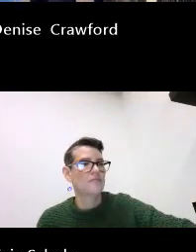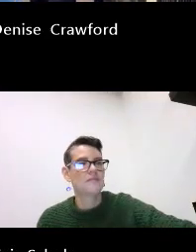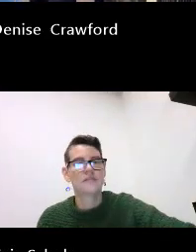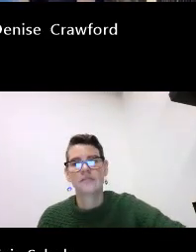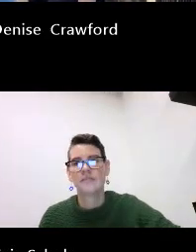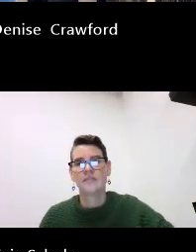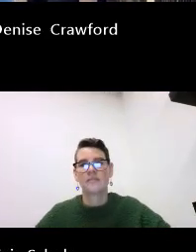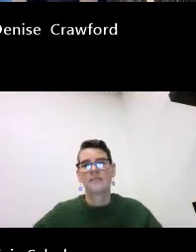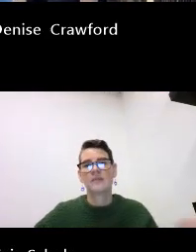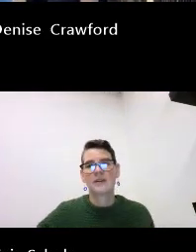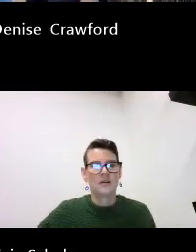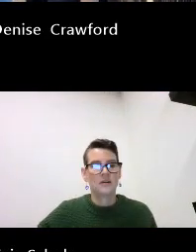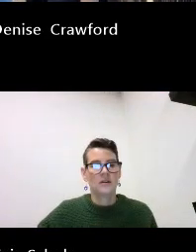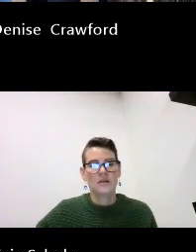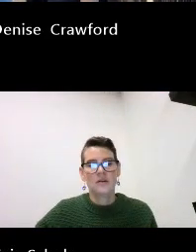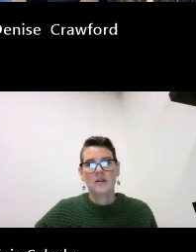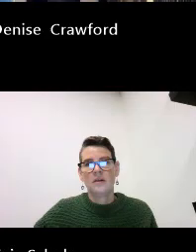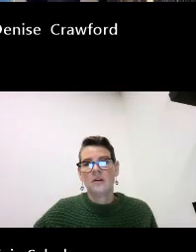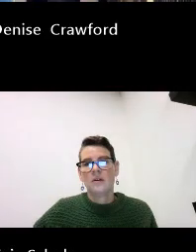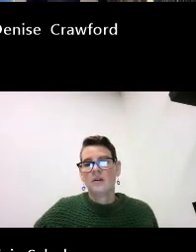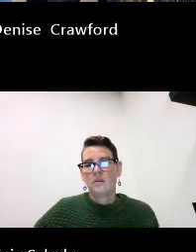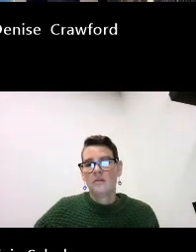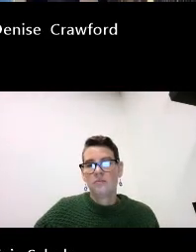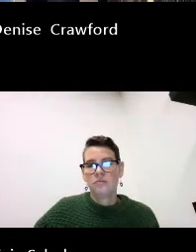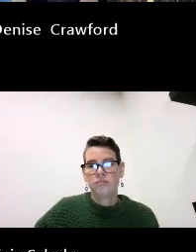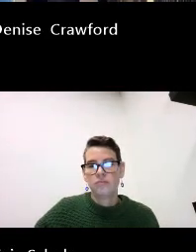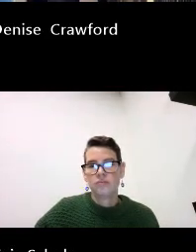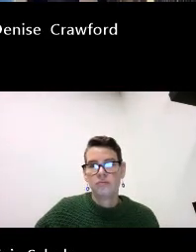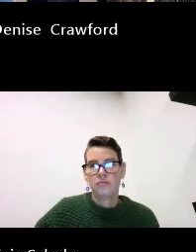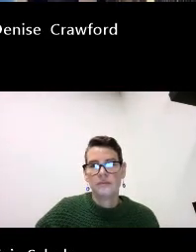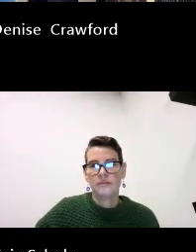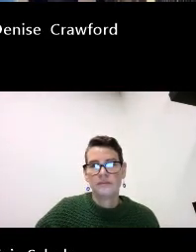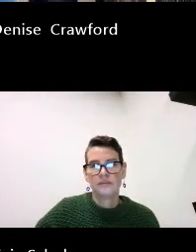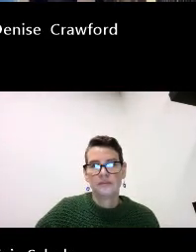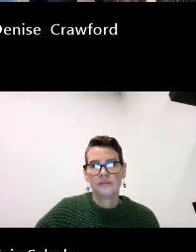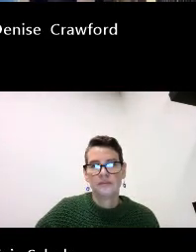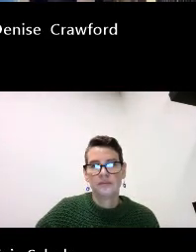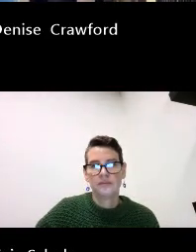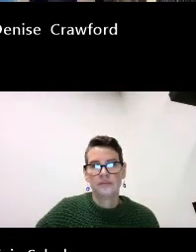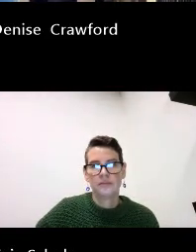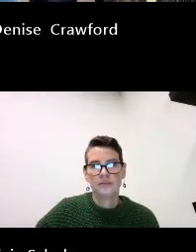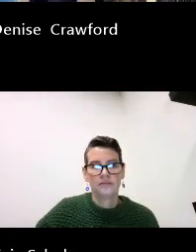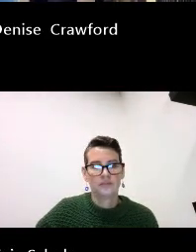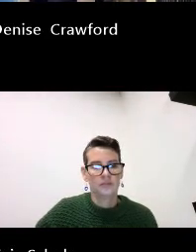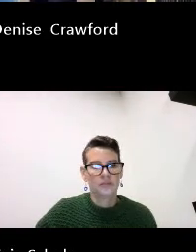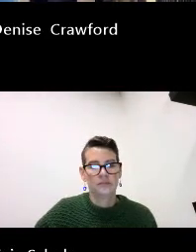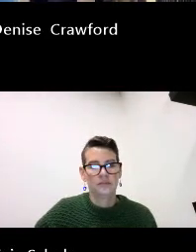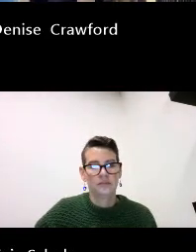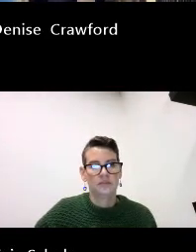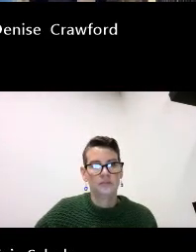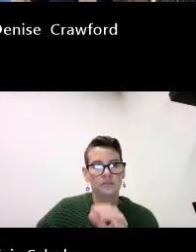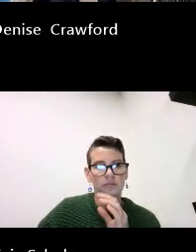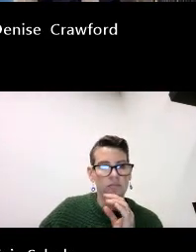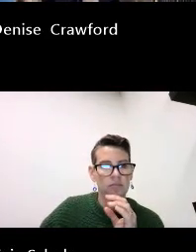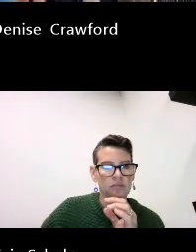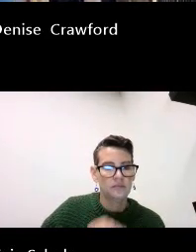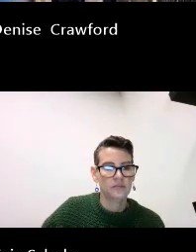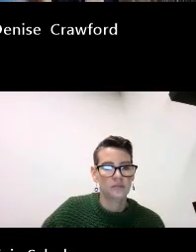categories. So you have your treatment services, which under there is mainly assessment and therapy. Those are the most common codes that we